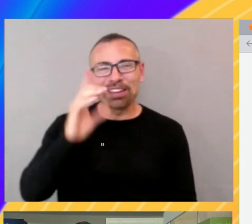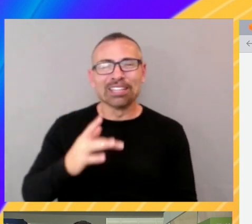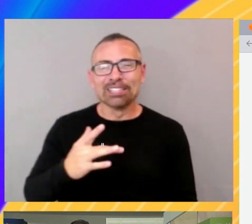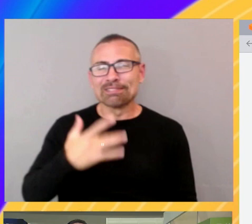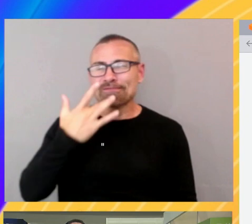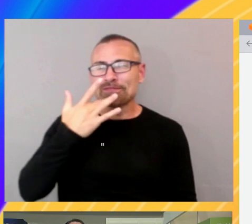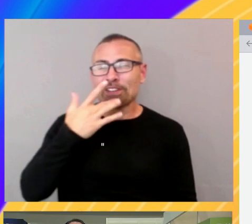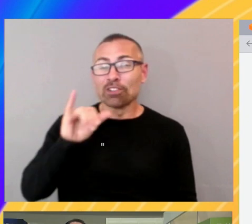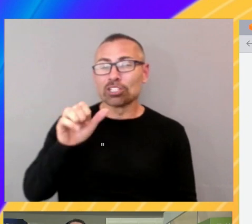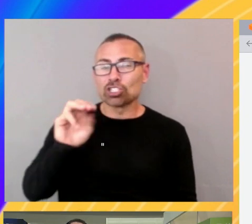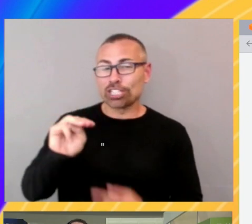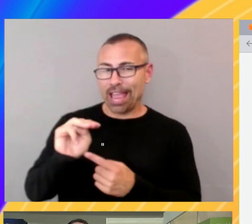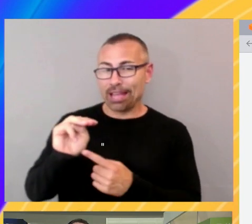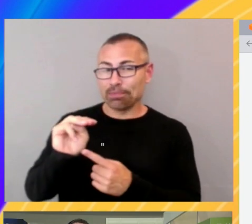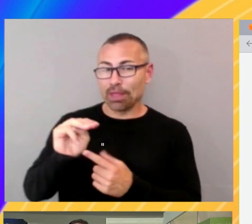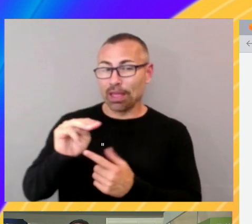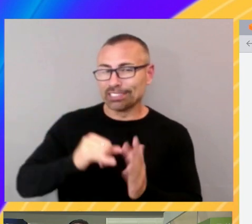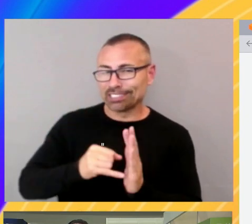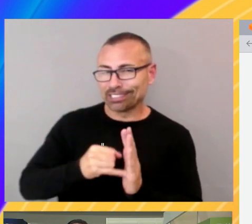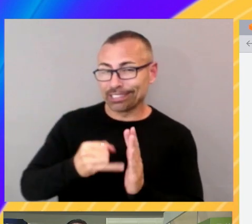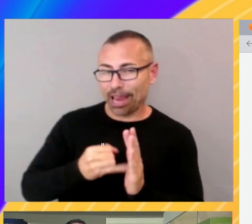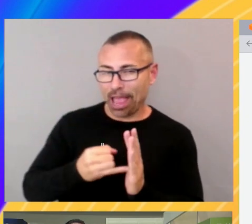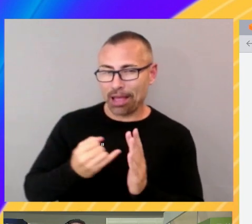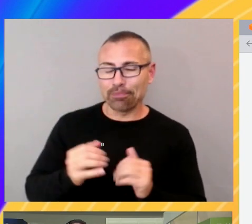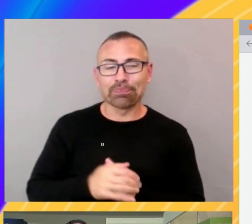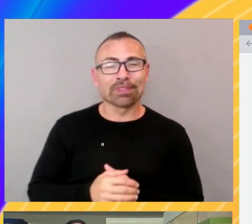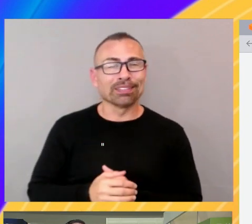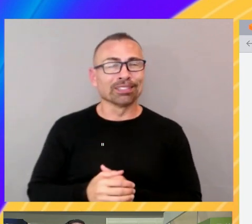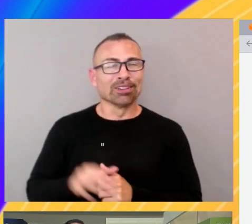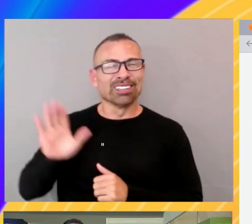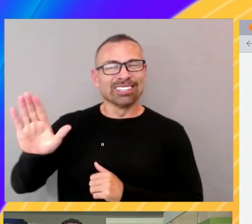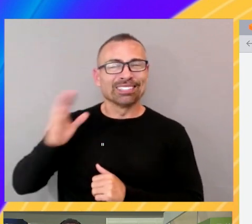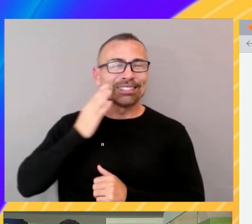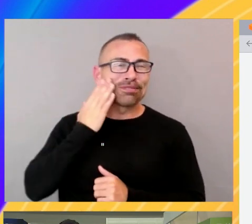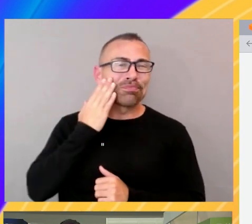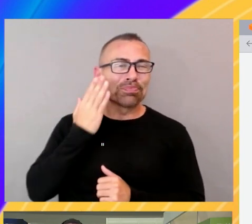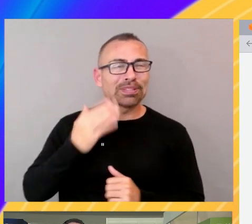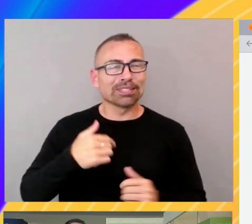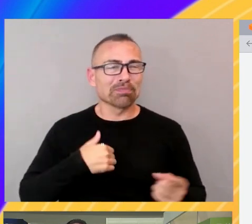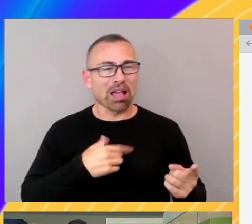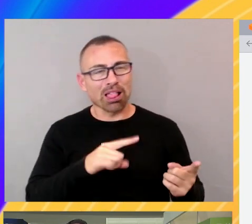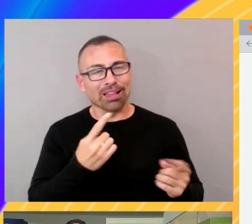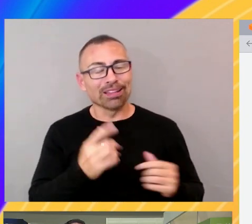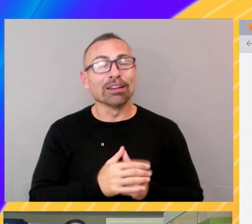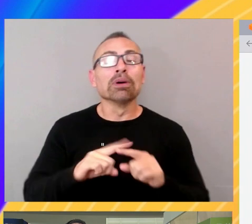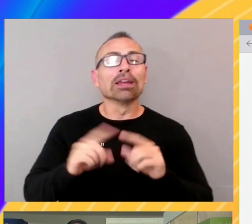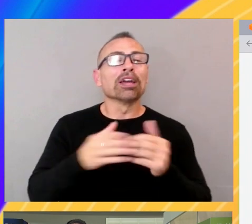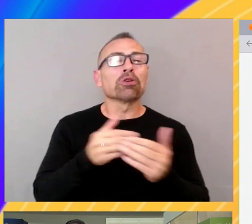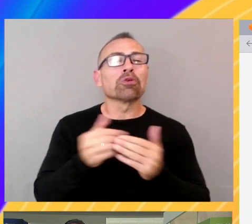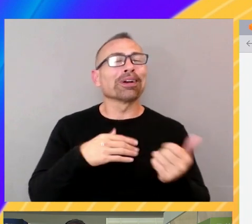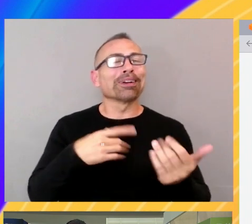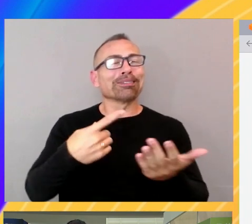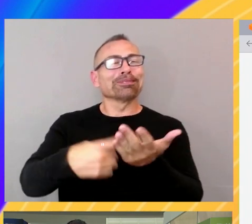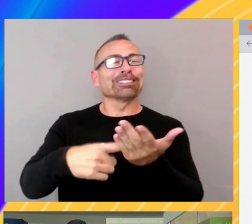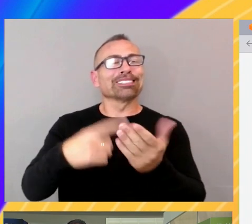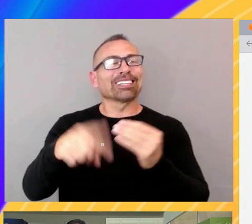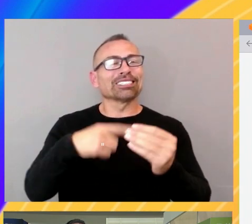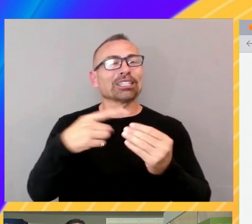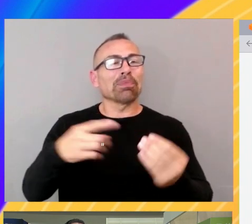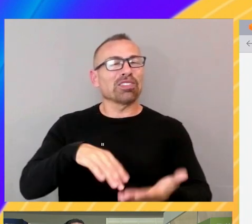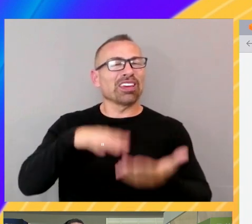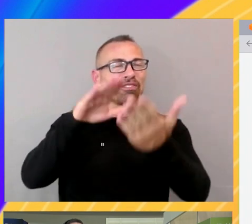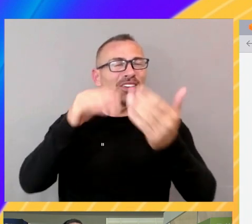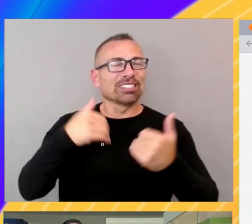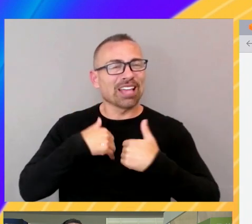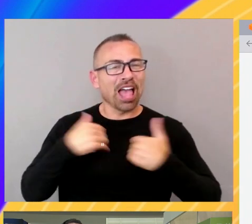favorite flavor jam. We also talked about the differences, how the interface has light mode and dark mode, and how you can customize that for you. So if you